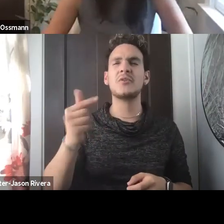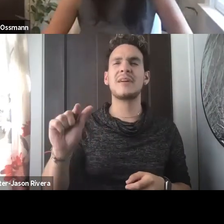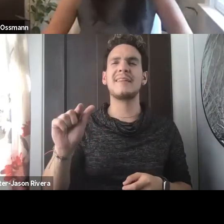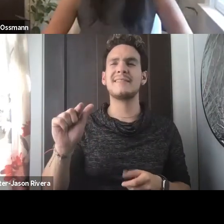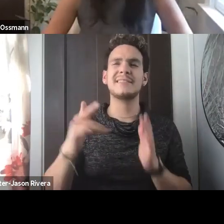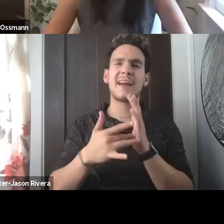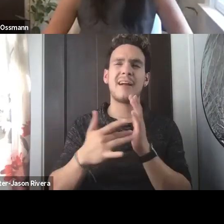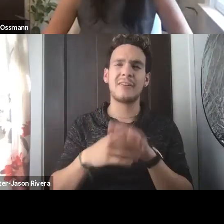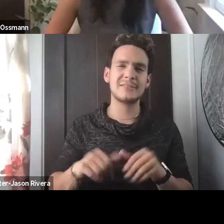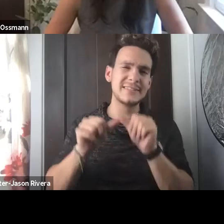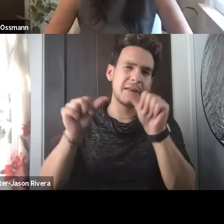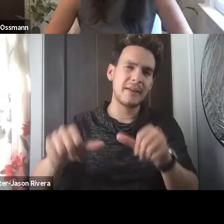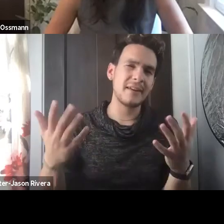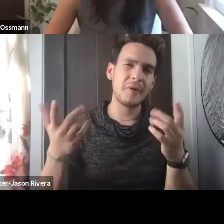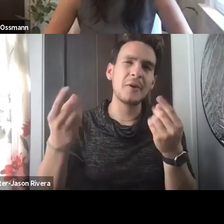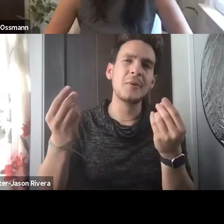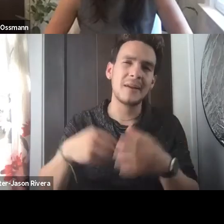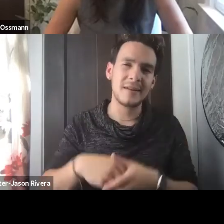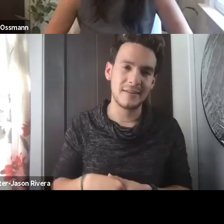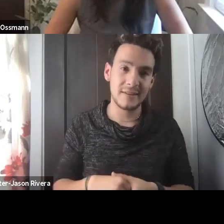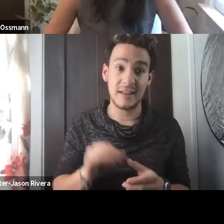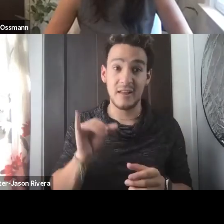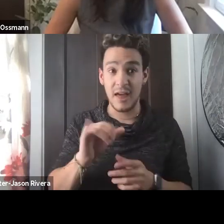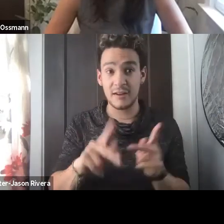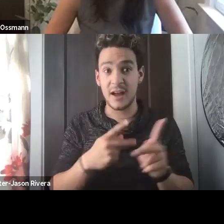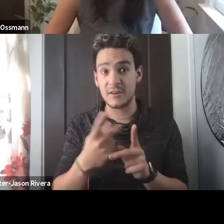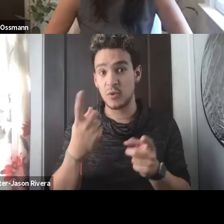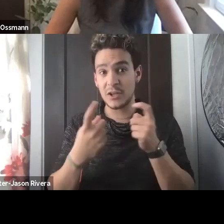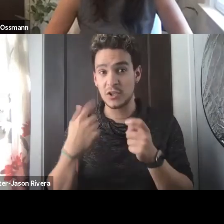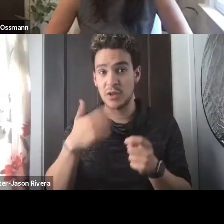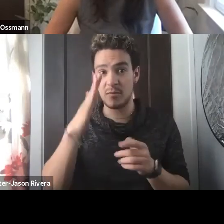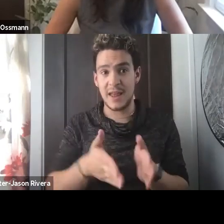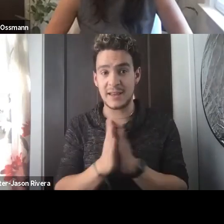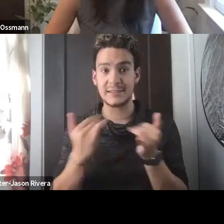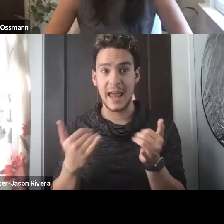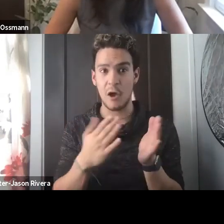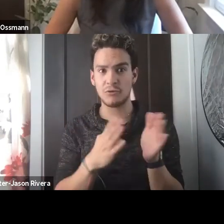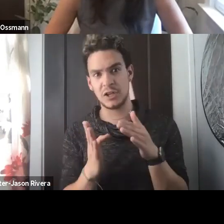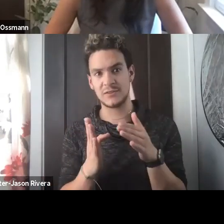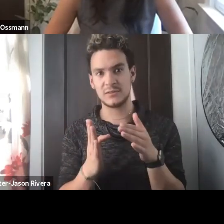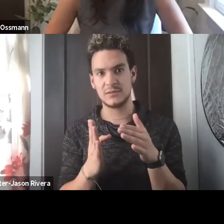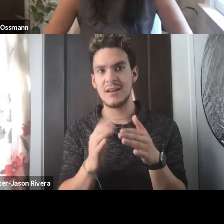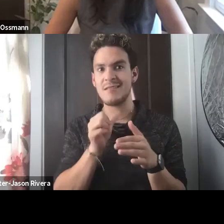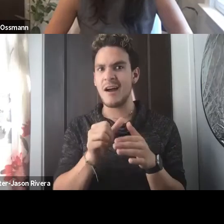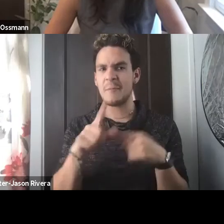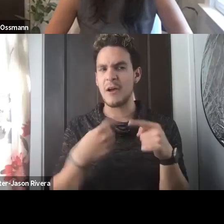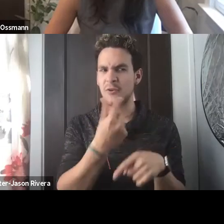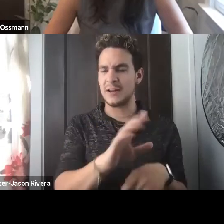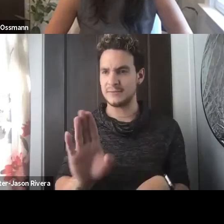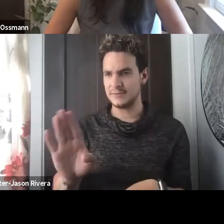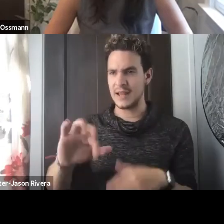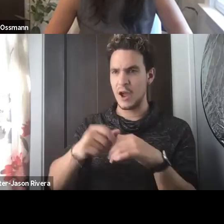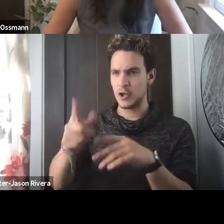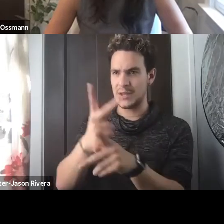terms of sustainability? Those are the types of questions. I think we're going to shift to questions of how are you going to keep